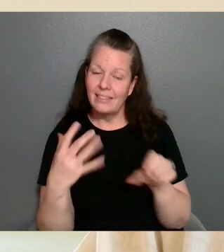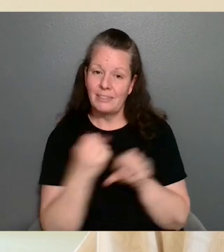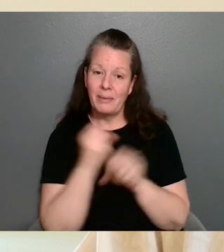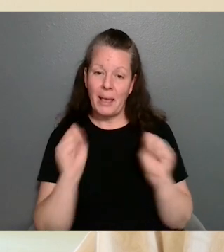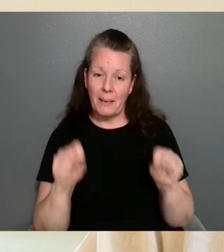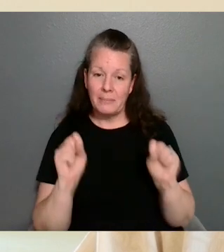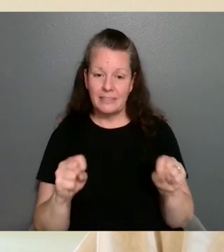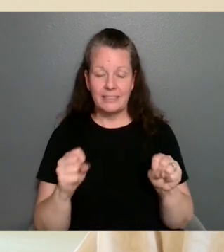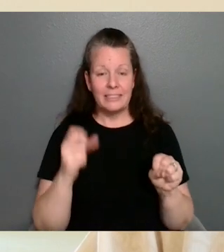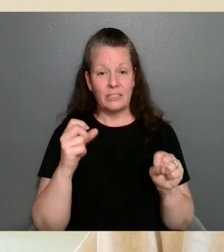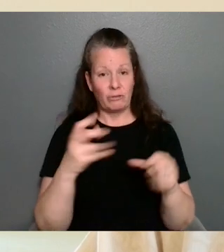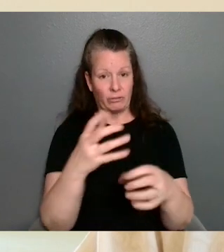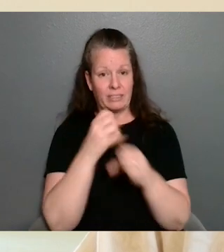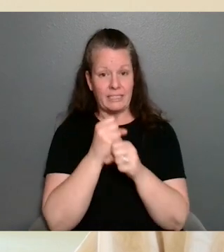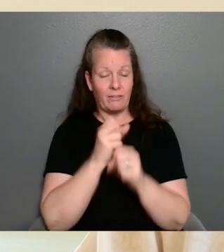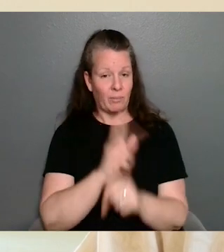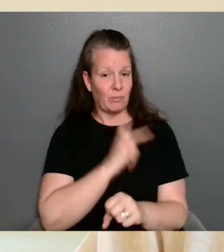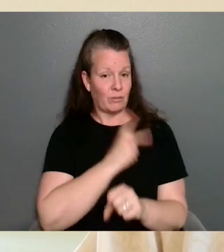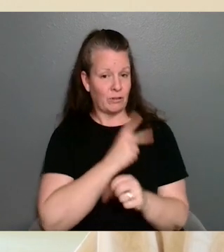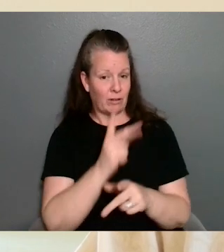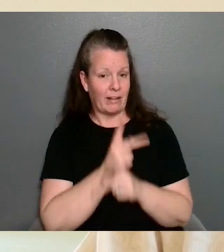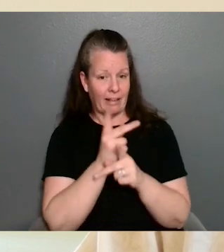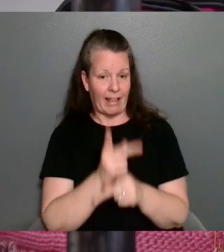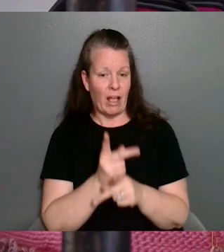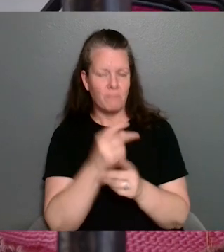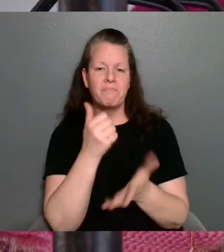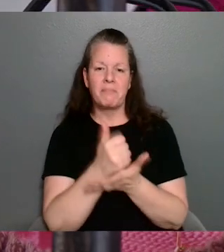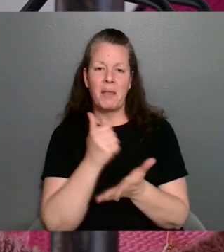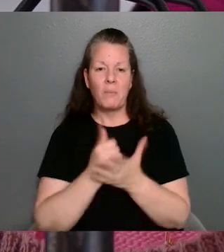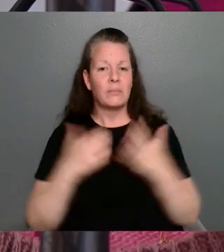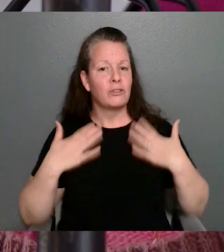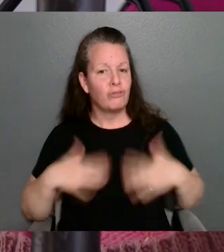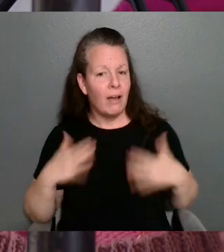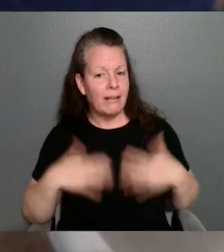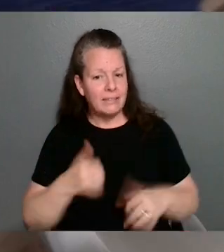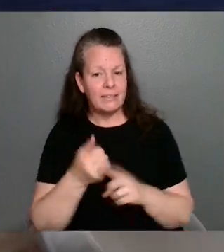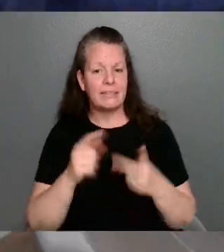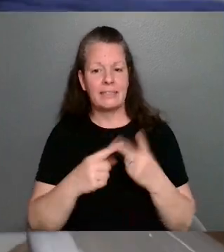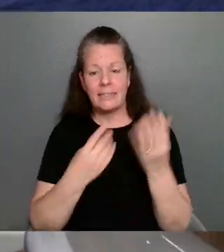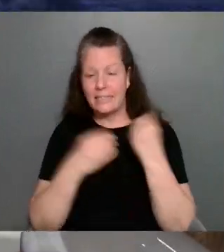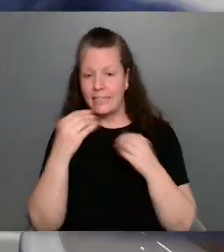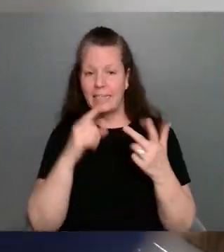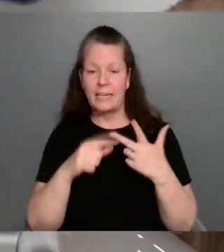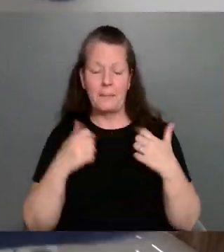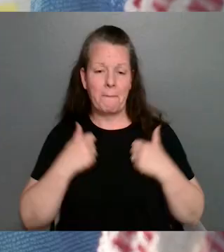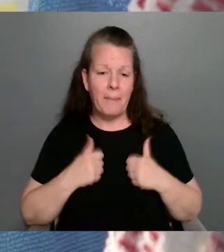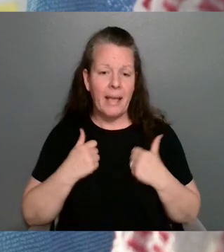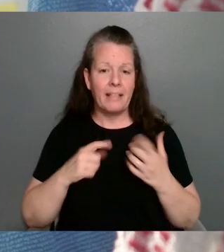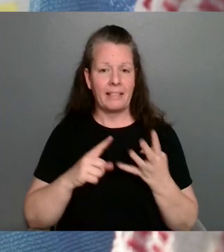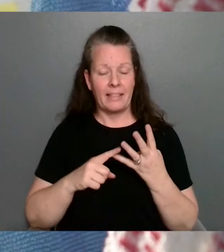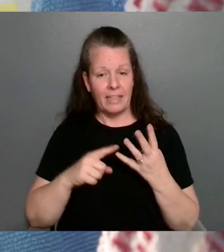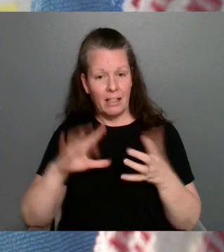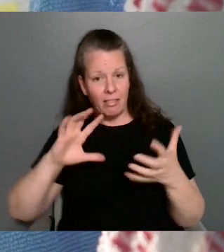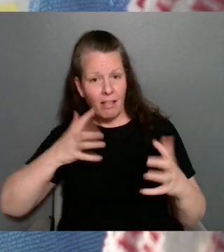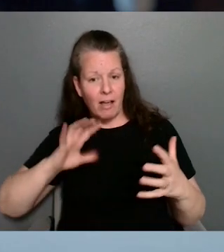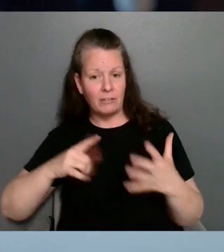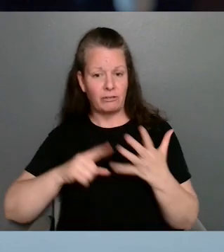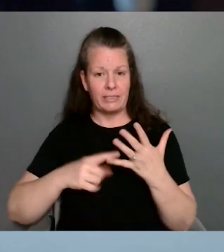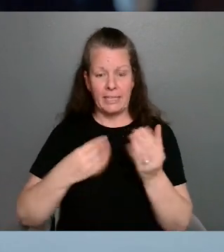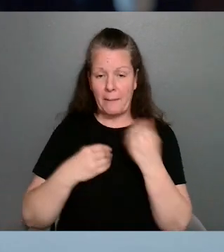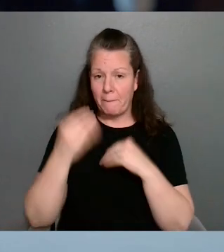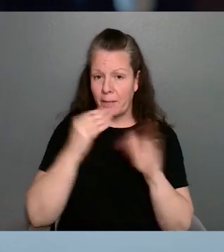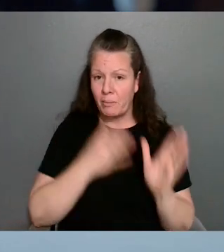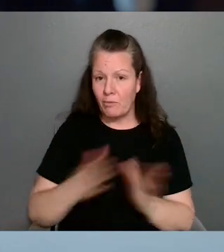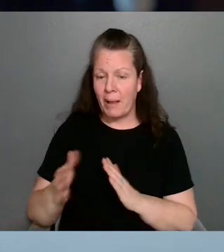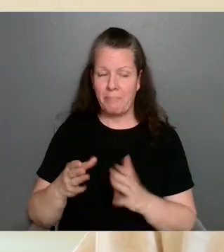be able to receive personal care, which includes help with dressing, eating, bathing, grooming, laundry, meal